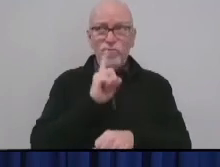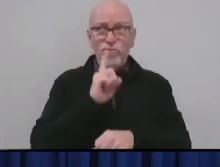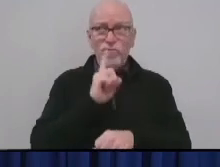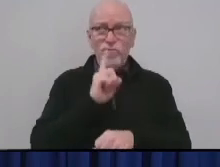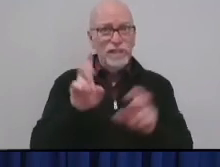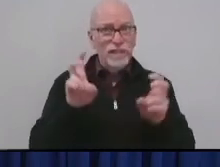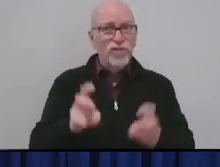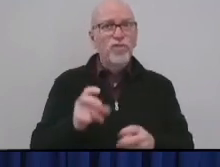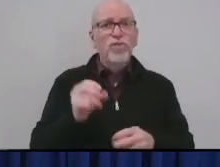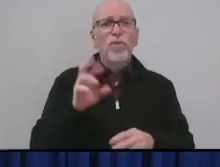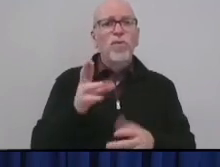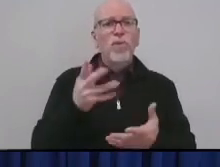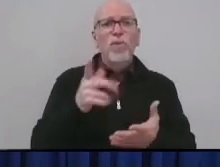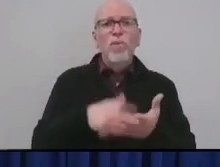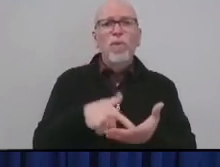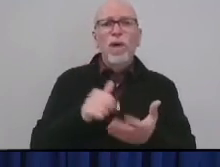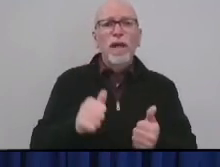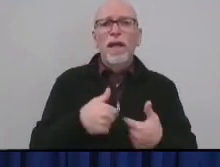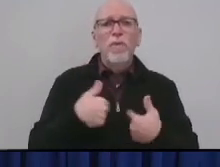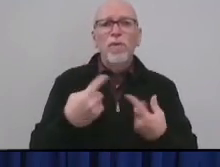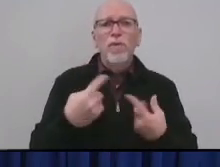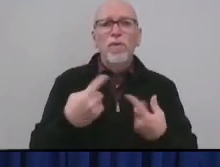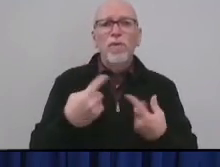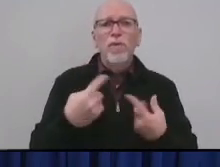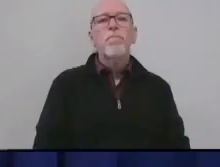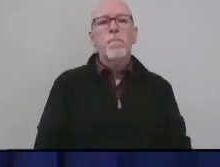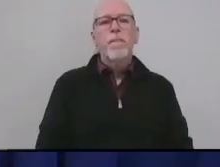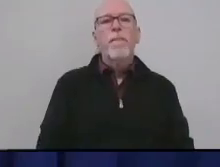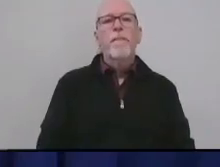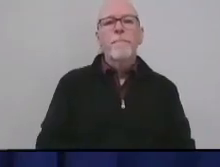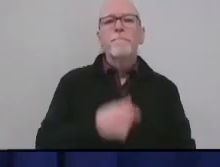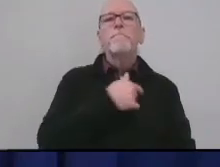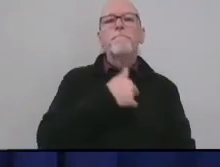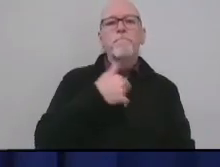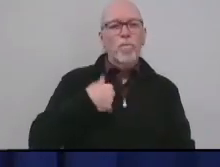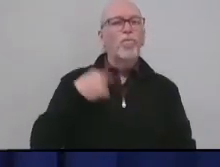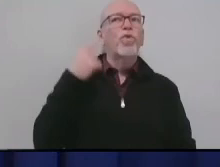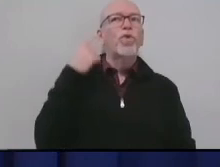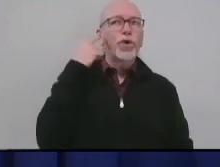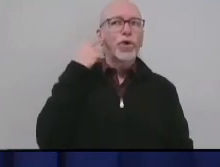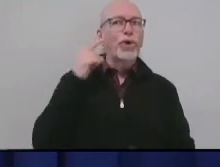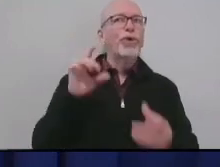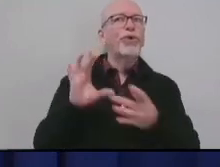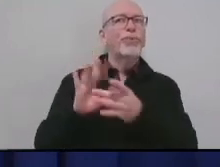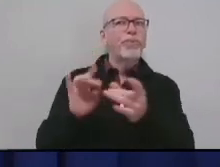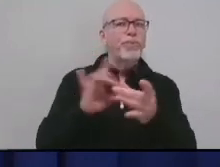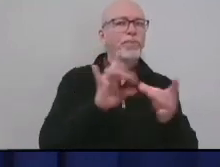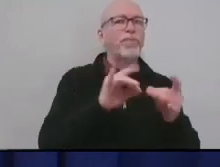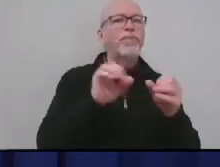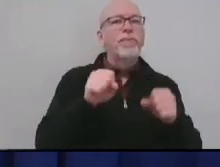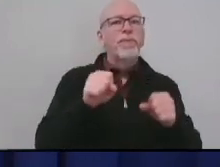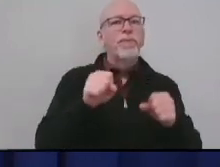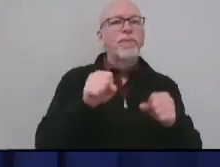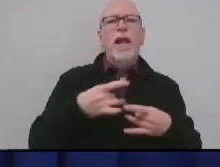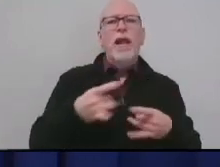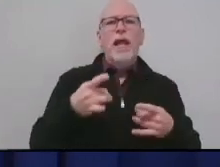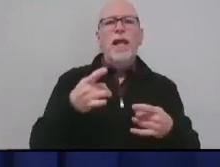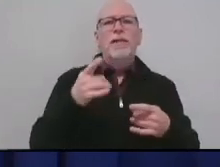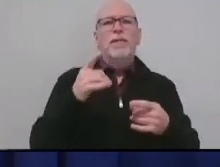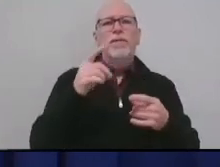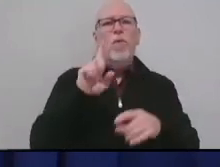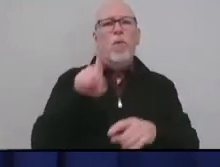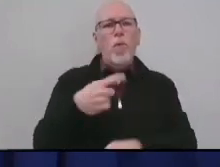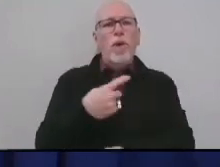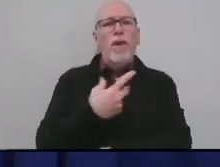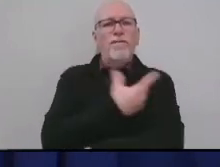what can be done. Didn't know if you were aware of that. Talk about the fact that they would like to potentially only vaccinate their